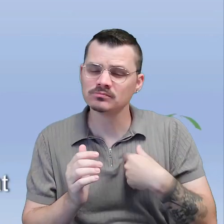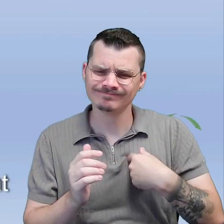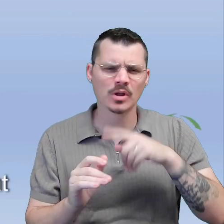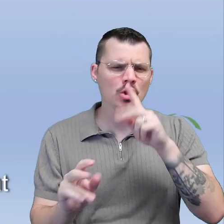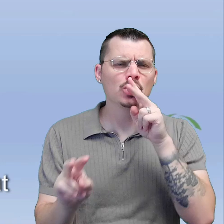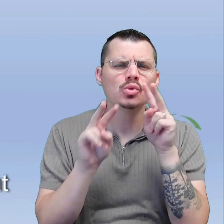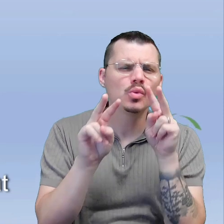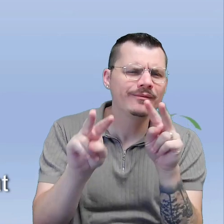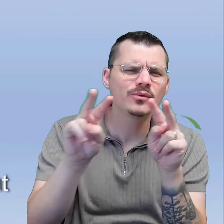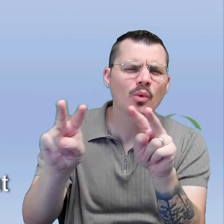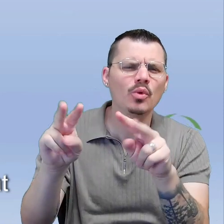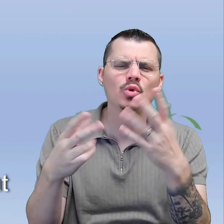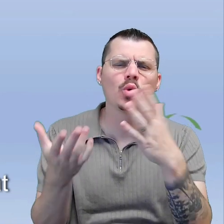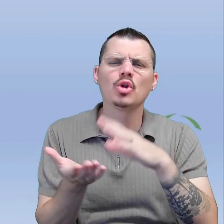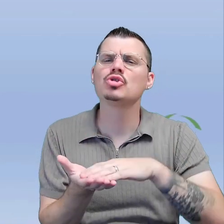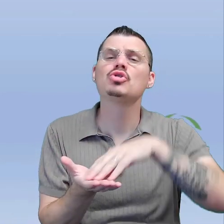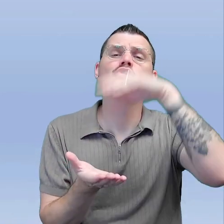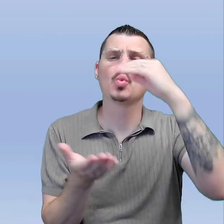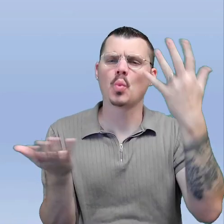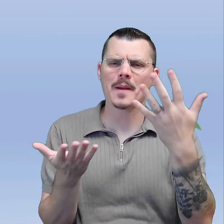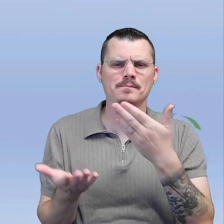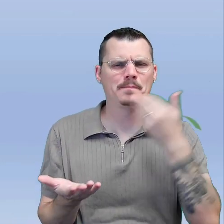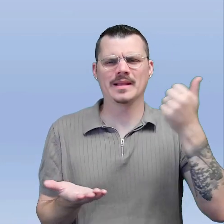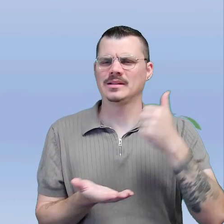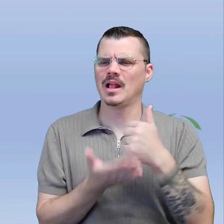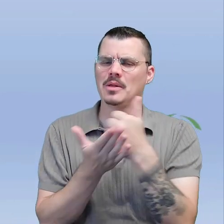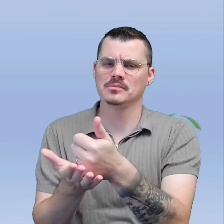I'm really looking forward to learning what helps you.